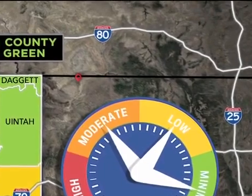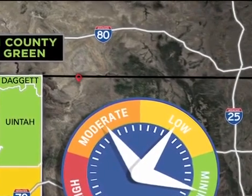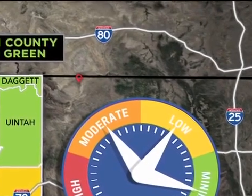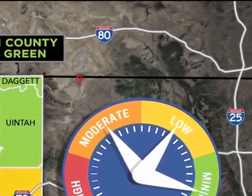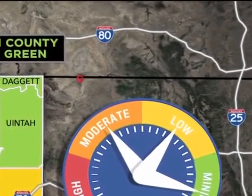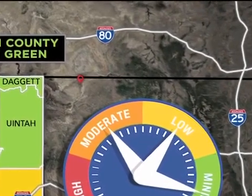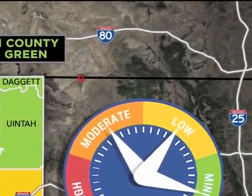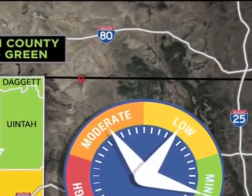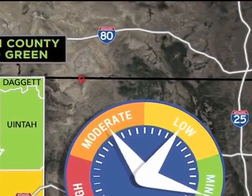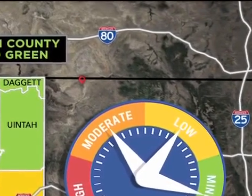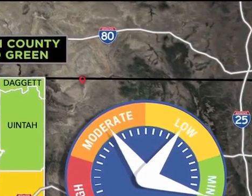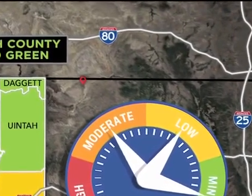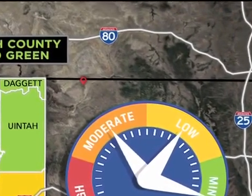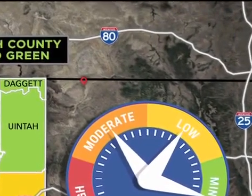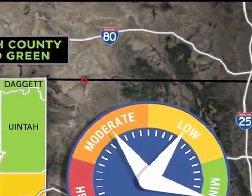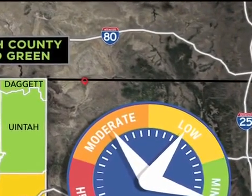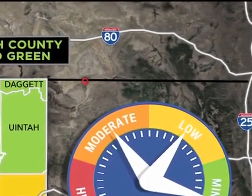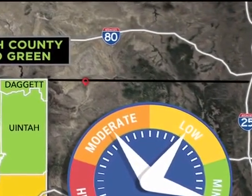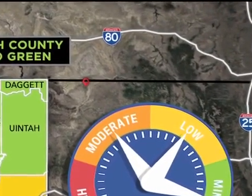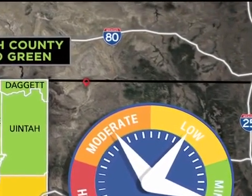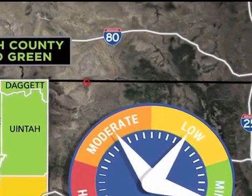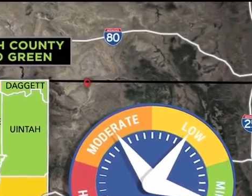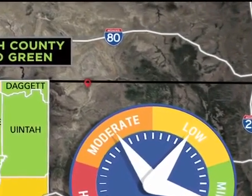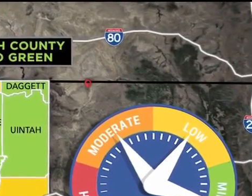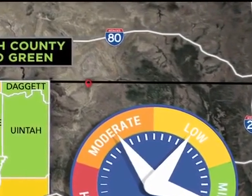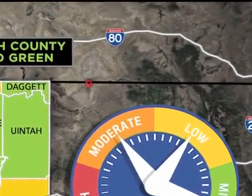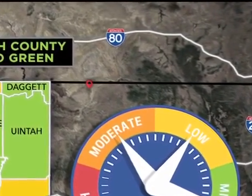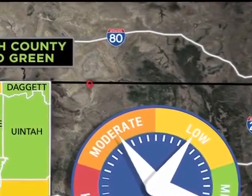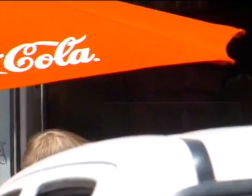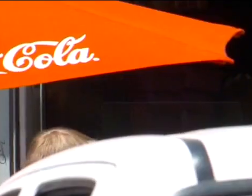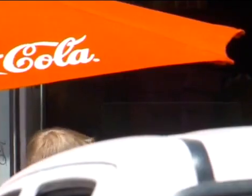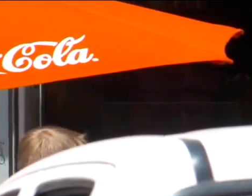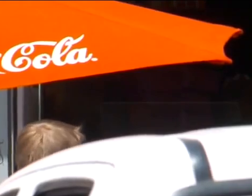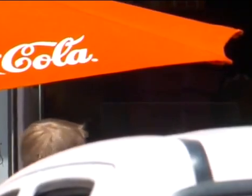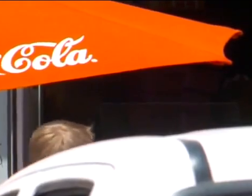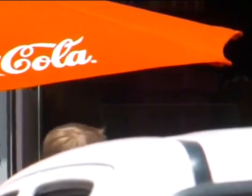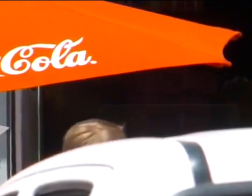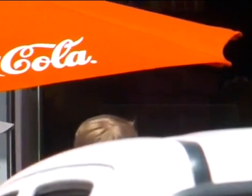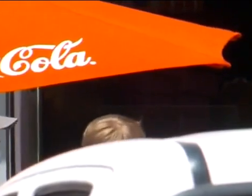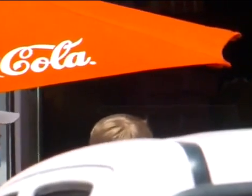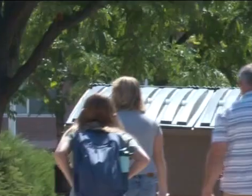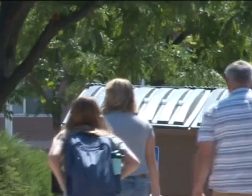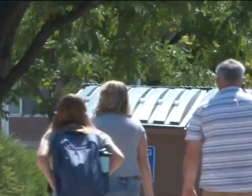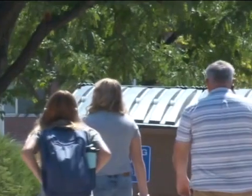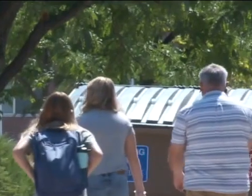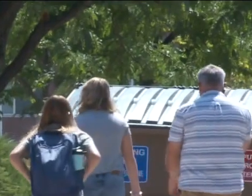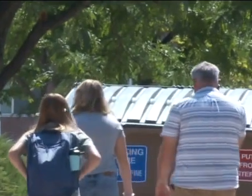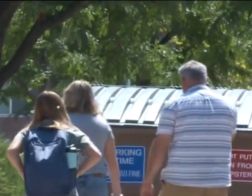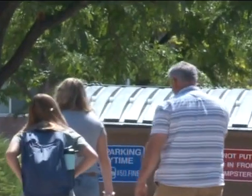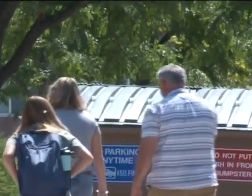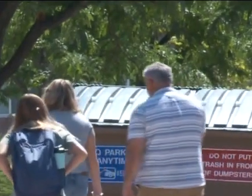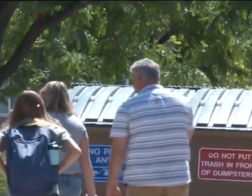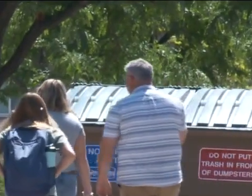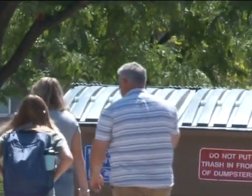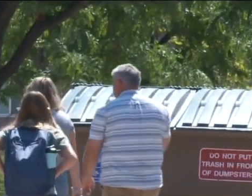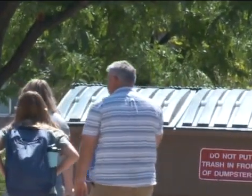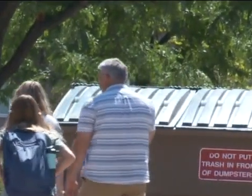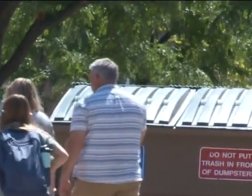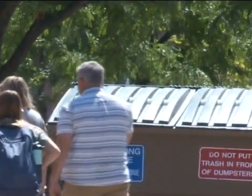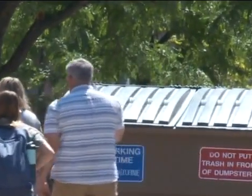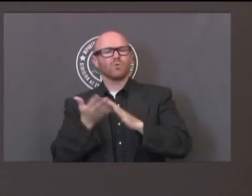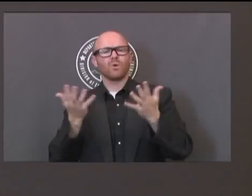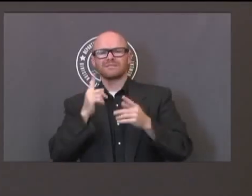to an orange or moderate restriction level on the state's color-coded scale. It means they will face a return to restrictions as COVID-19